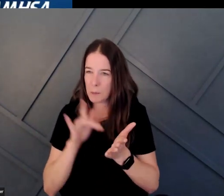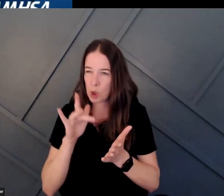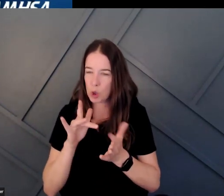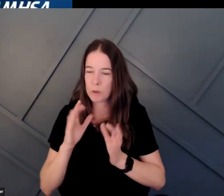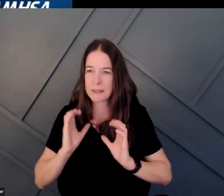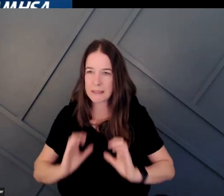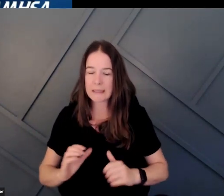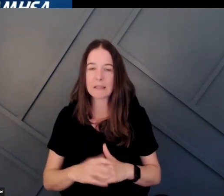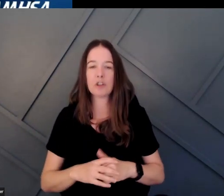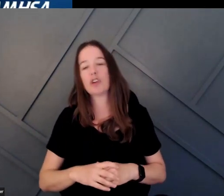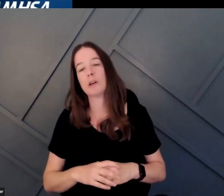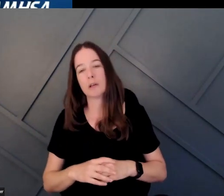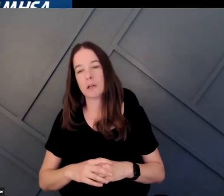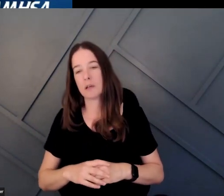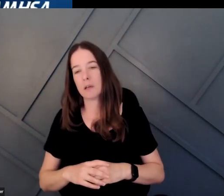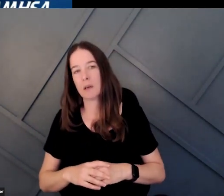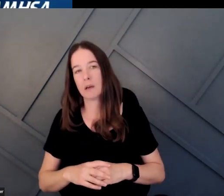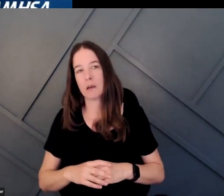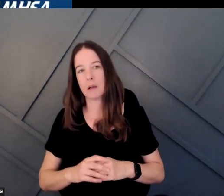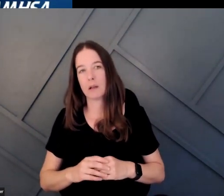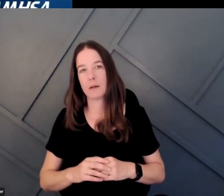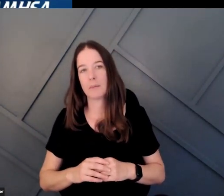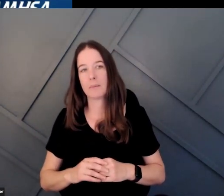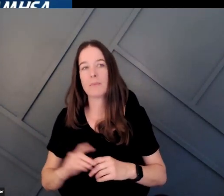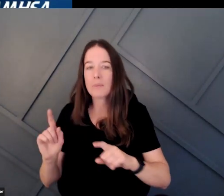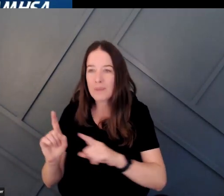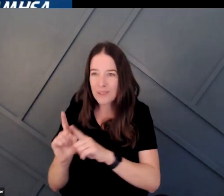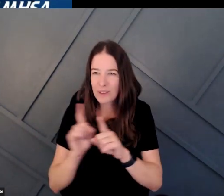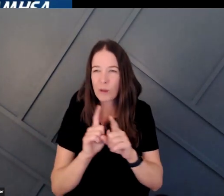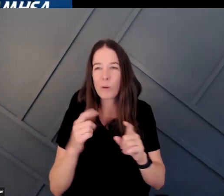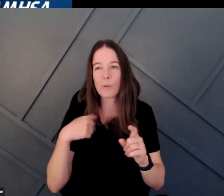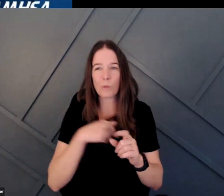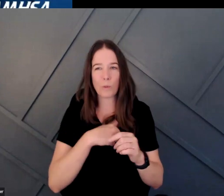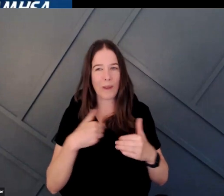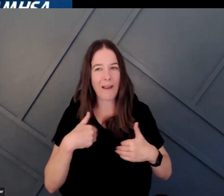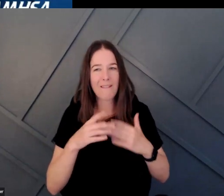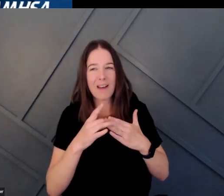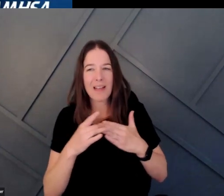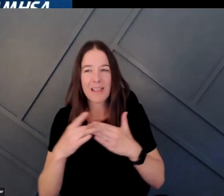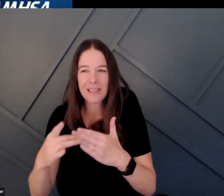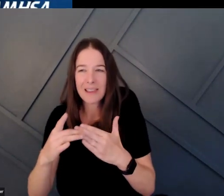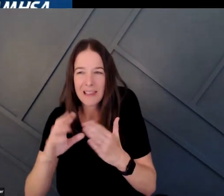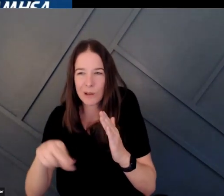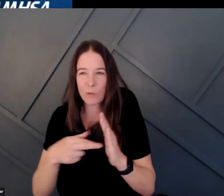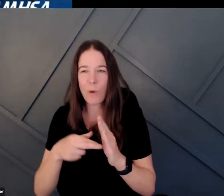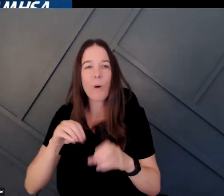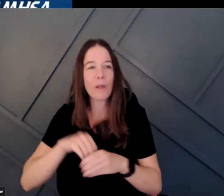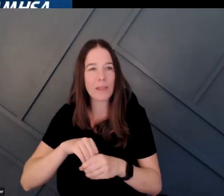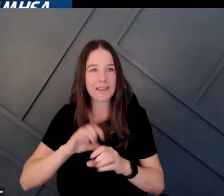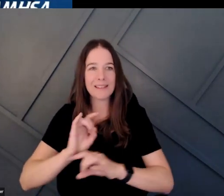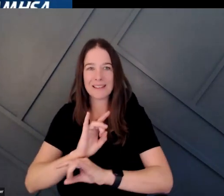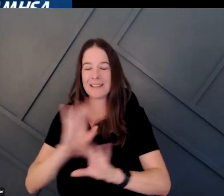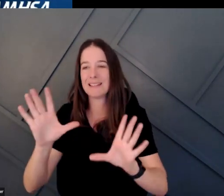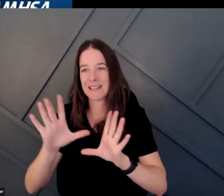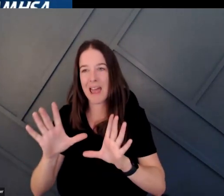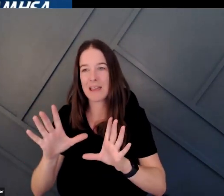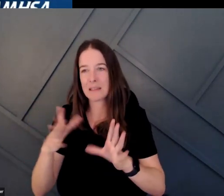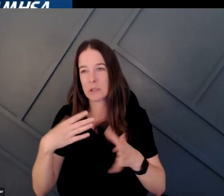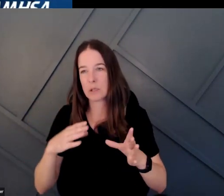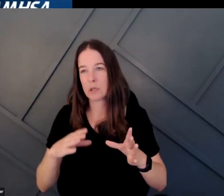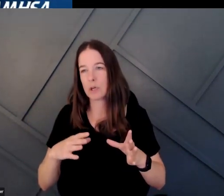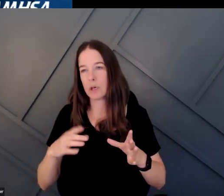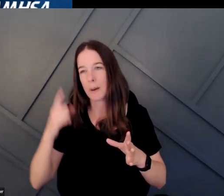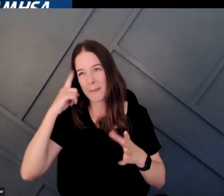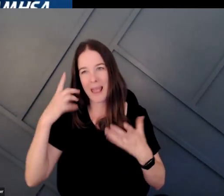also have a lead role in disaster behavioral health. I work directly in the section of our agency that supports